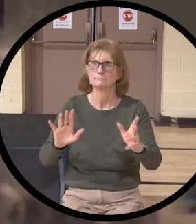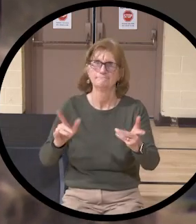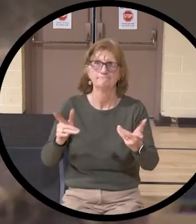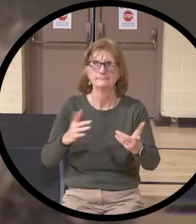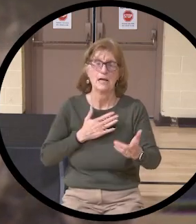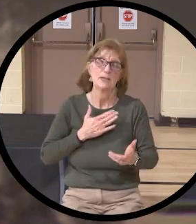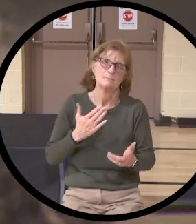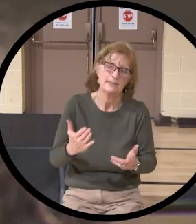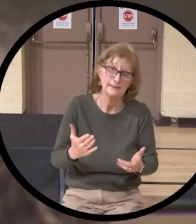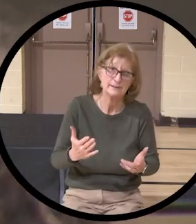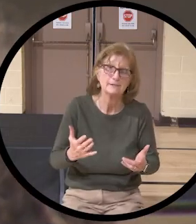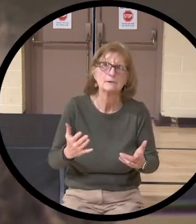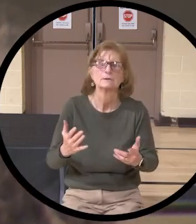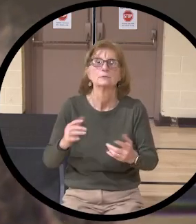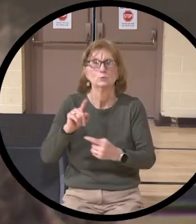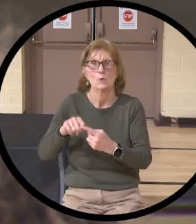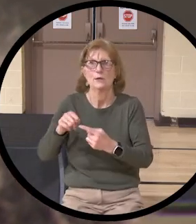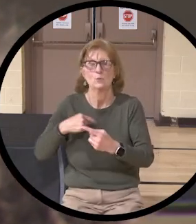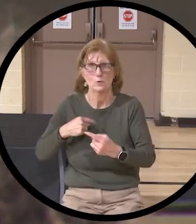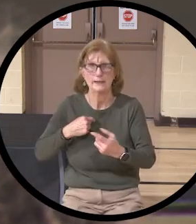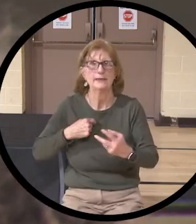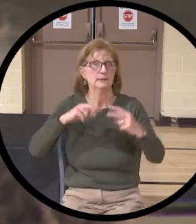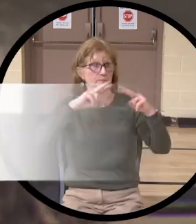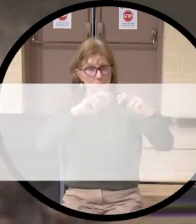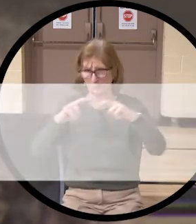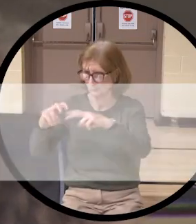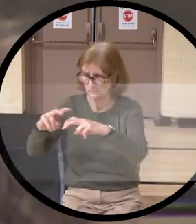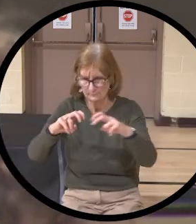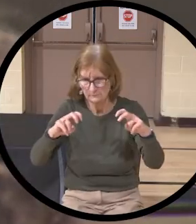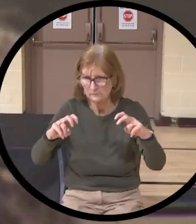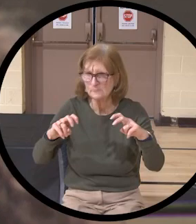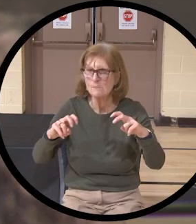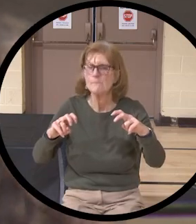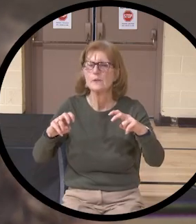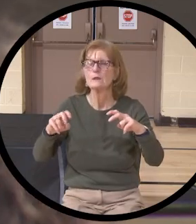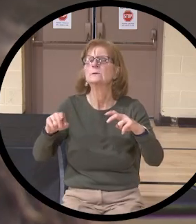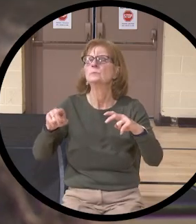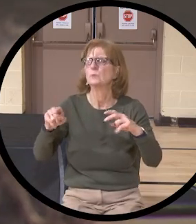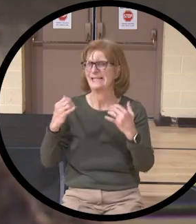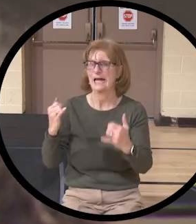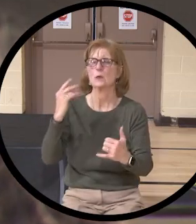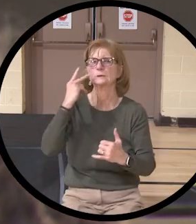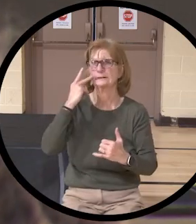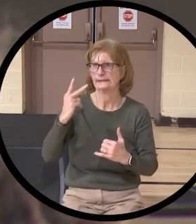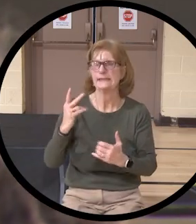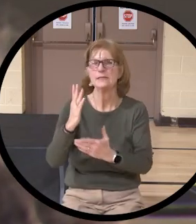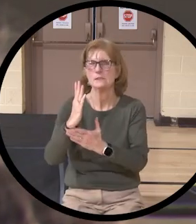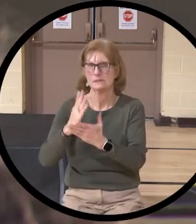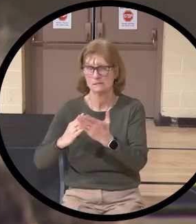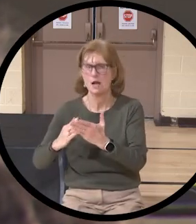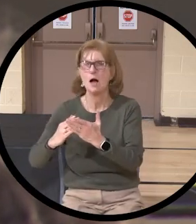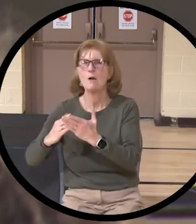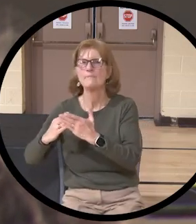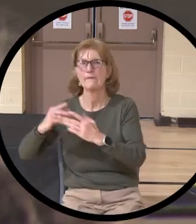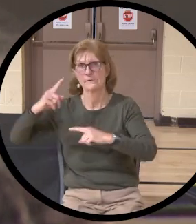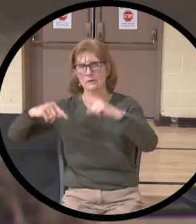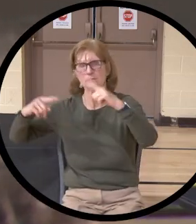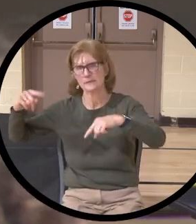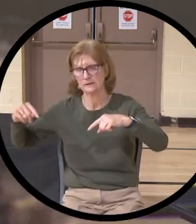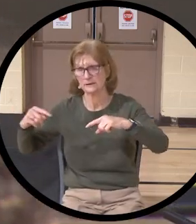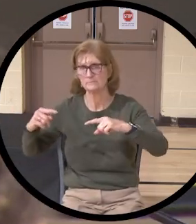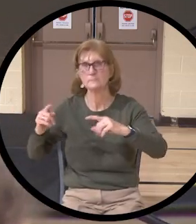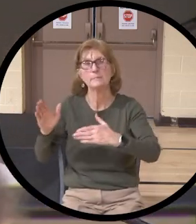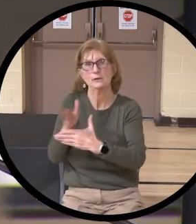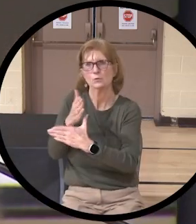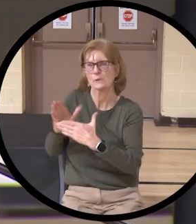that after doing the post-construction inspection, there's probably a bit of variability between the phase 1 of